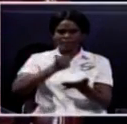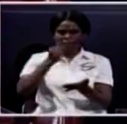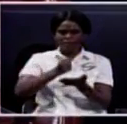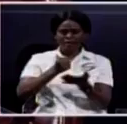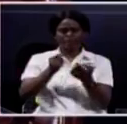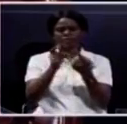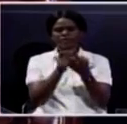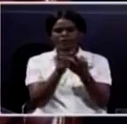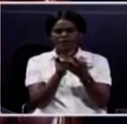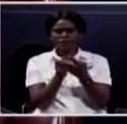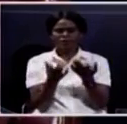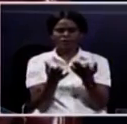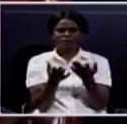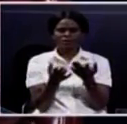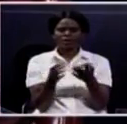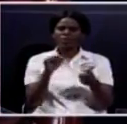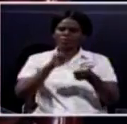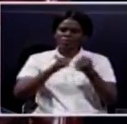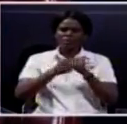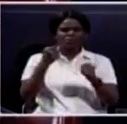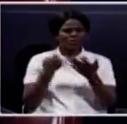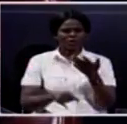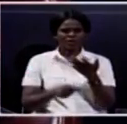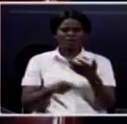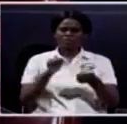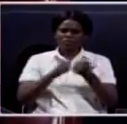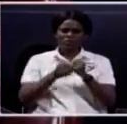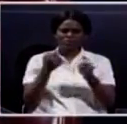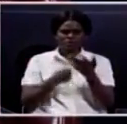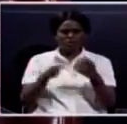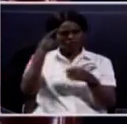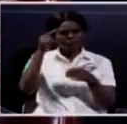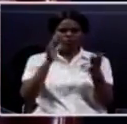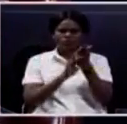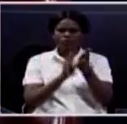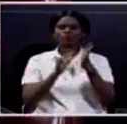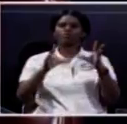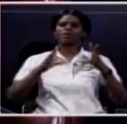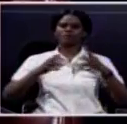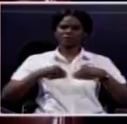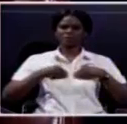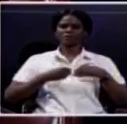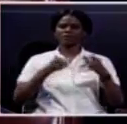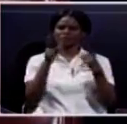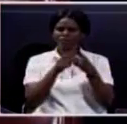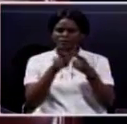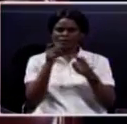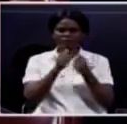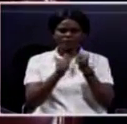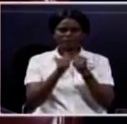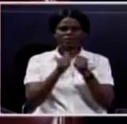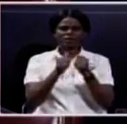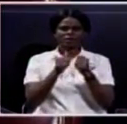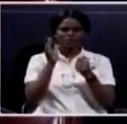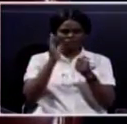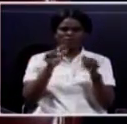rice, come on, what is the problem? Where is the problem for a school to accept a bag of rice, which at a later stage